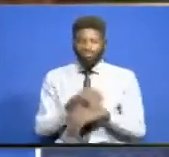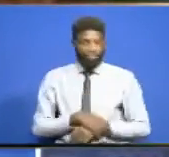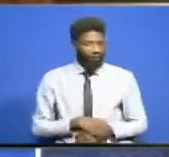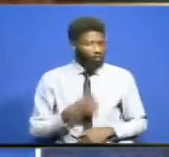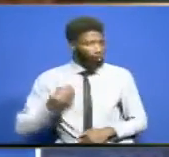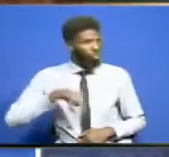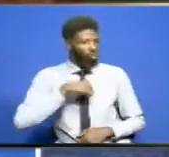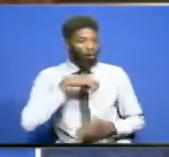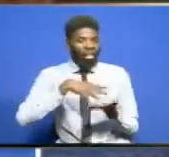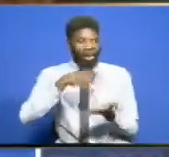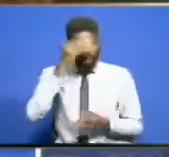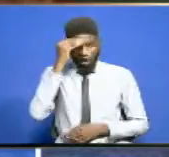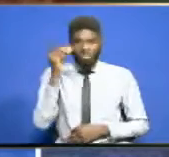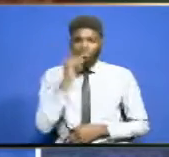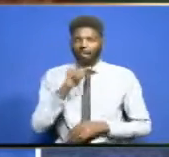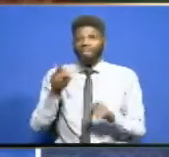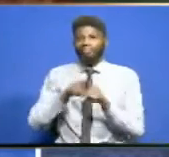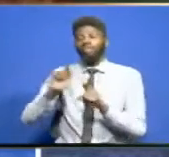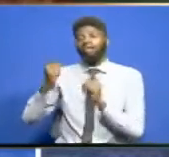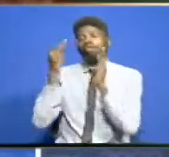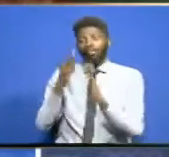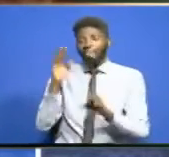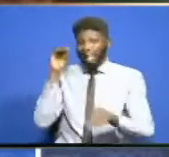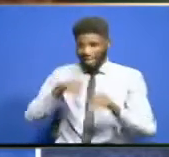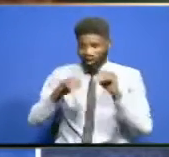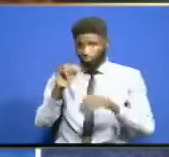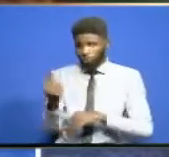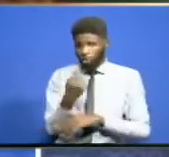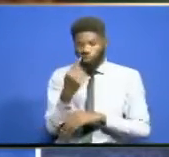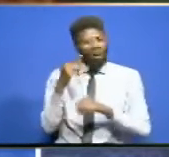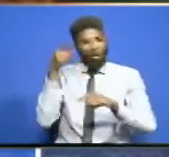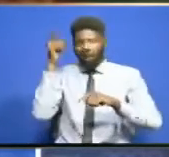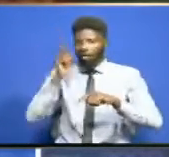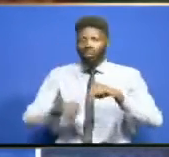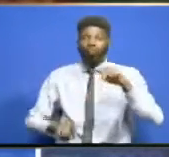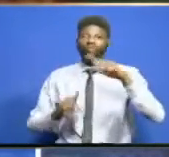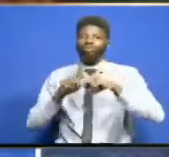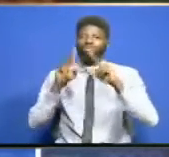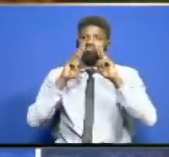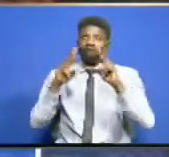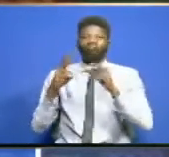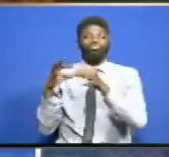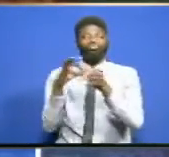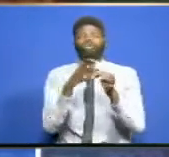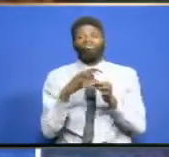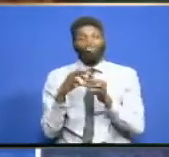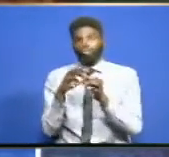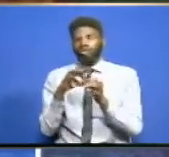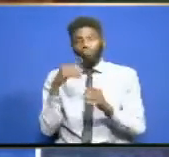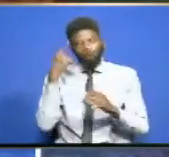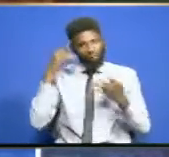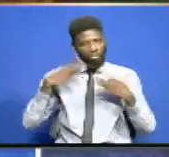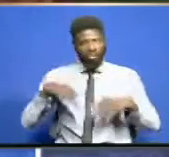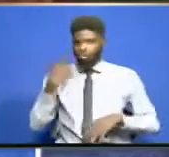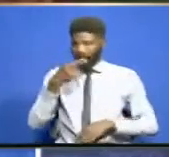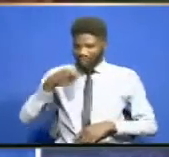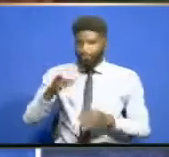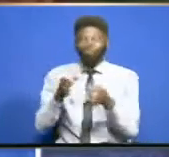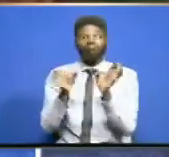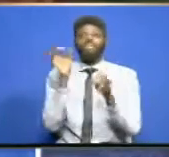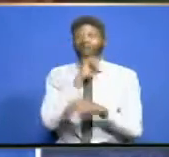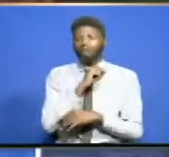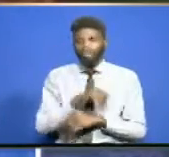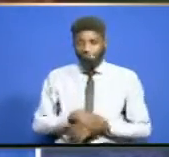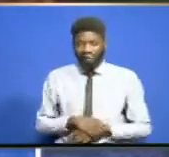alone cannot bring peace and unity to a divided people. For that, leaders must reach out to each